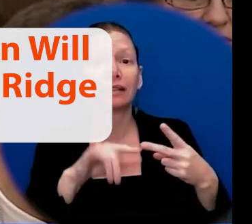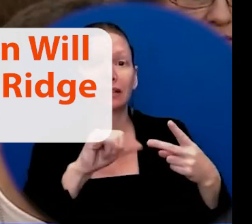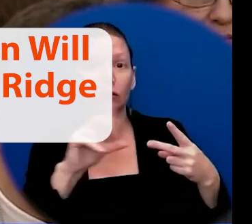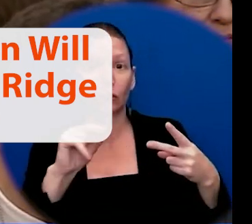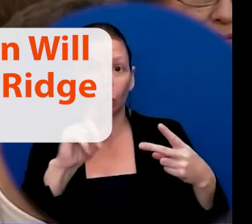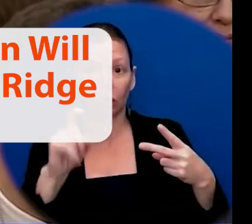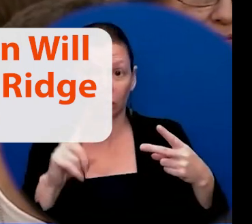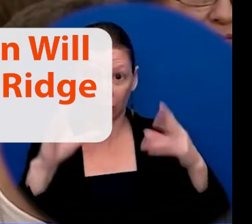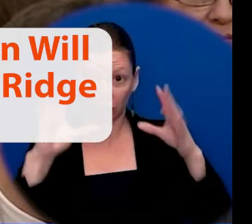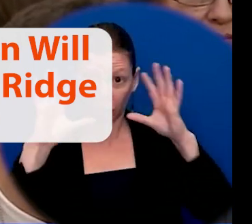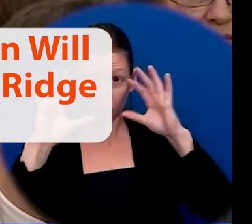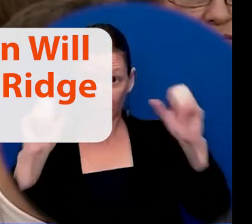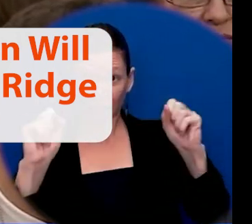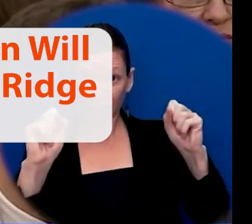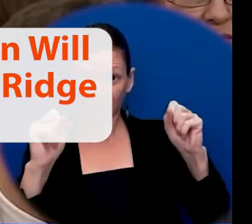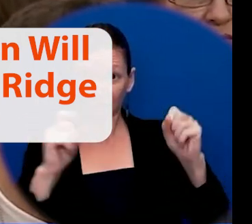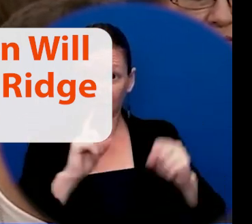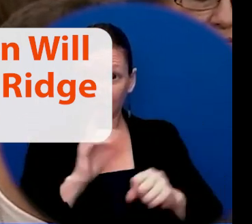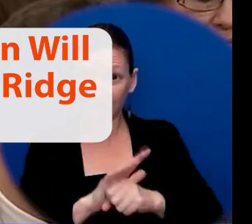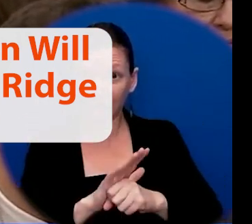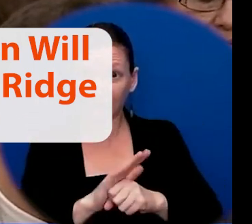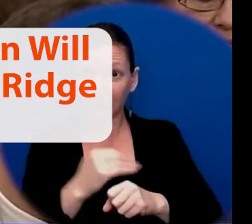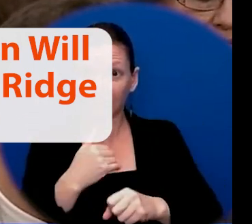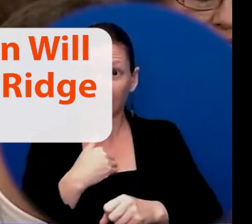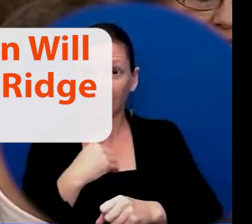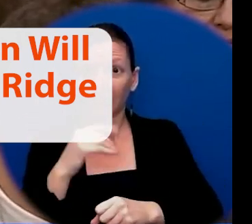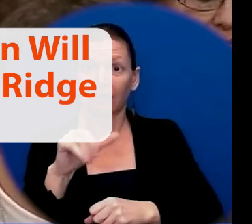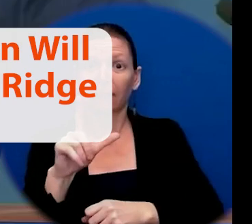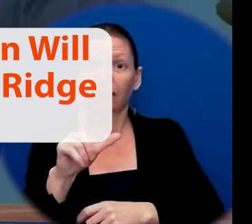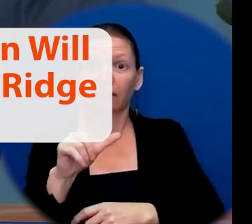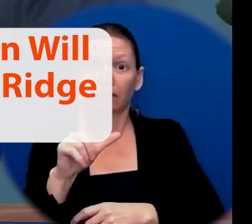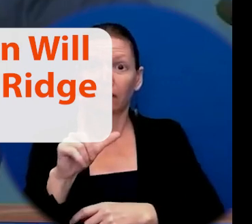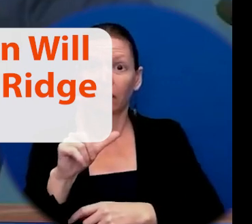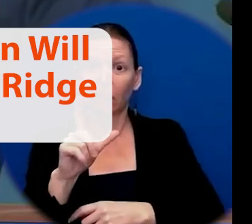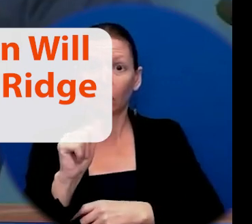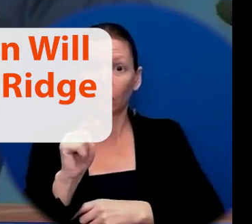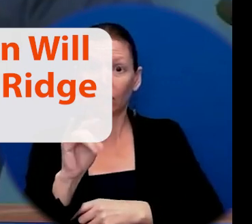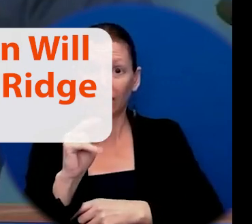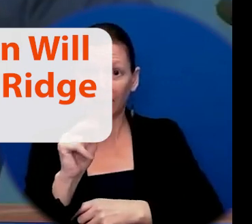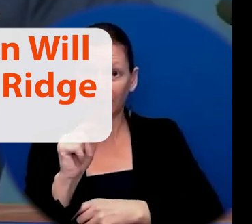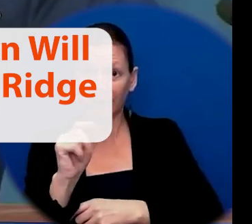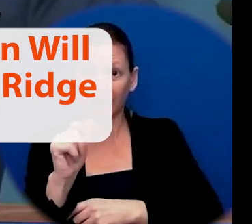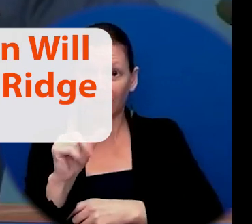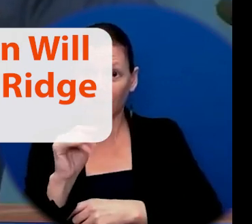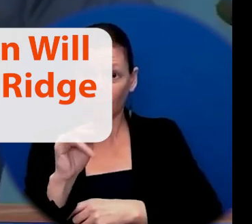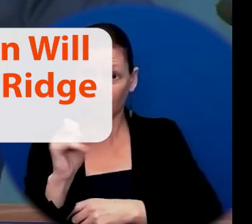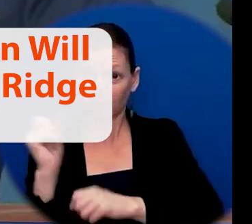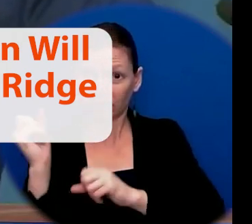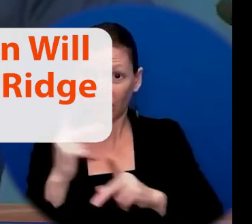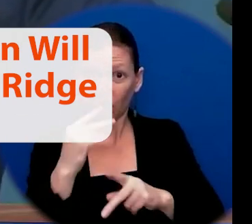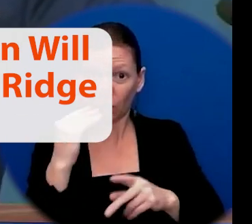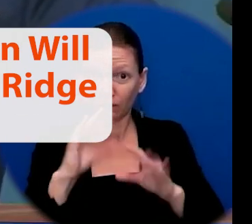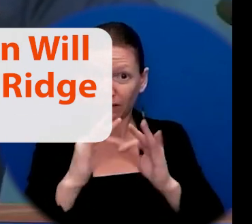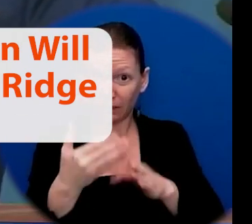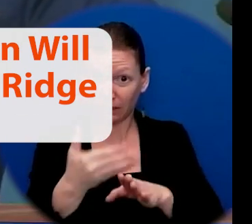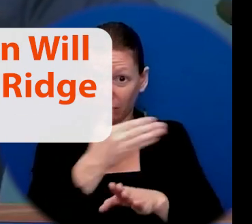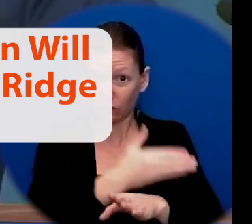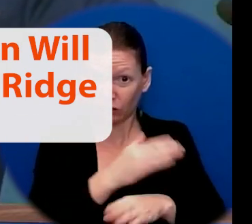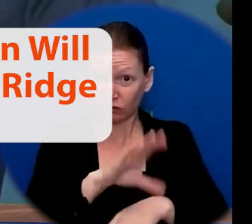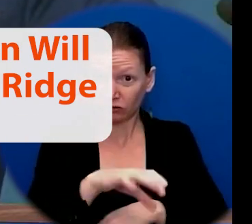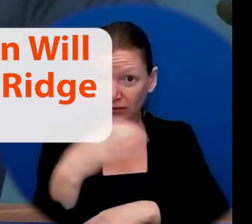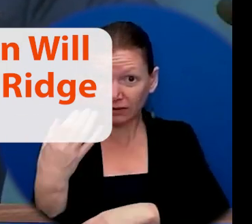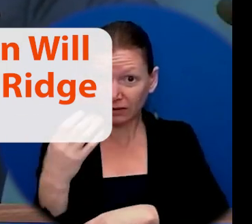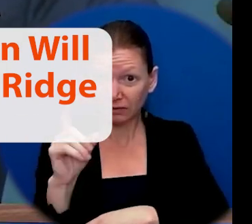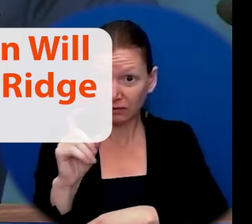getting Lieutenant Alconis home to his family before Christmas? I think I want to be careful here. I don't get too